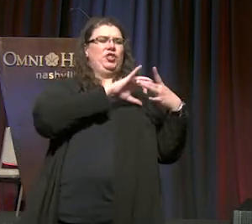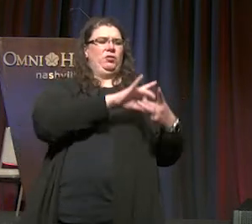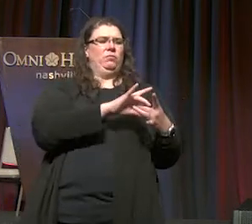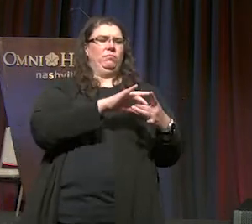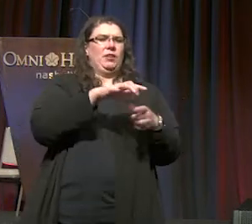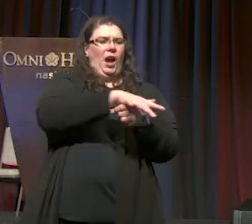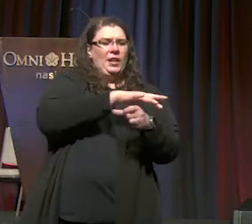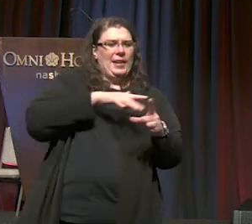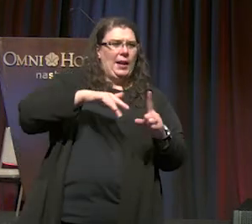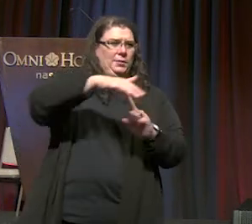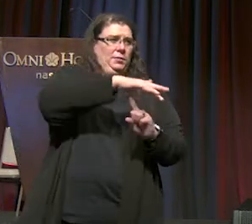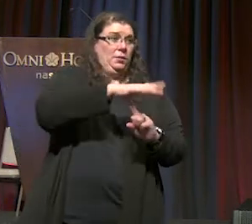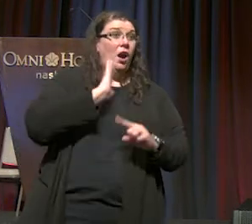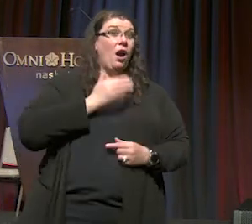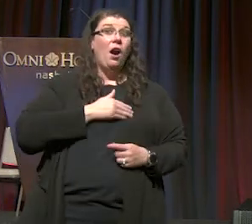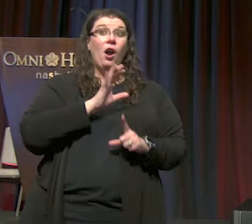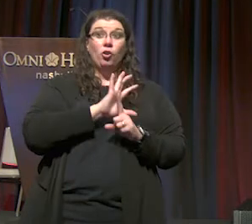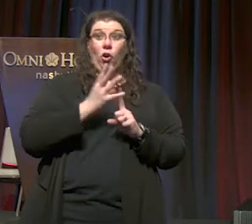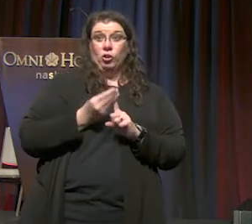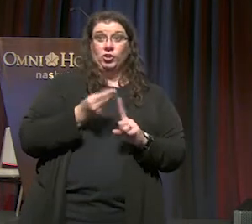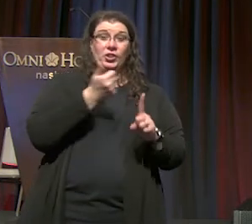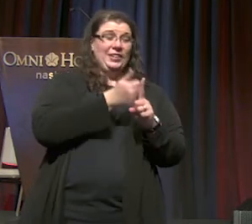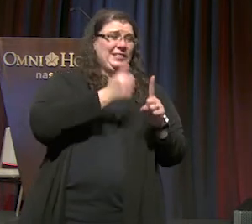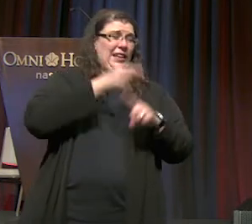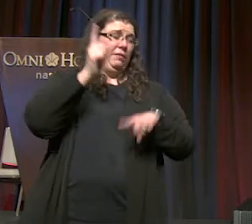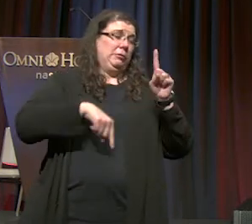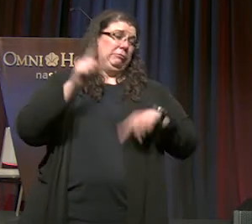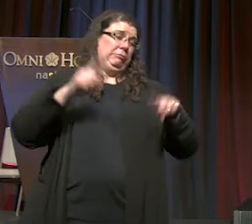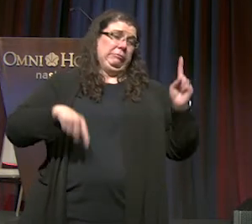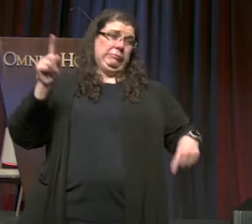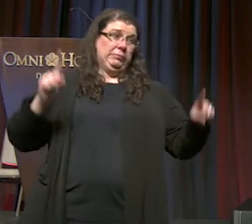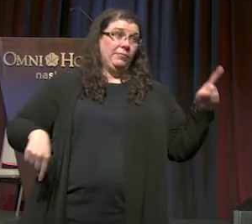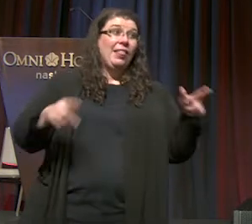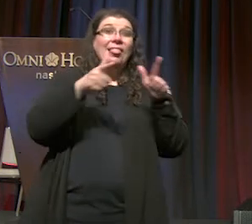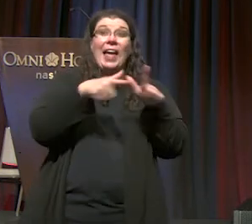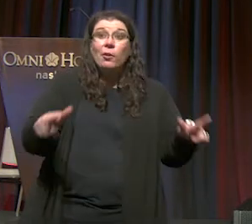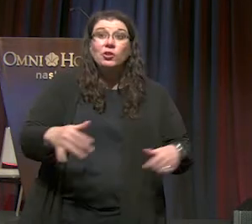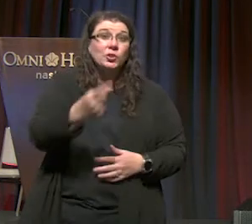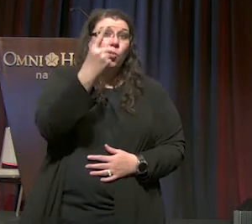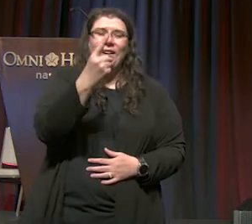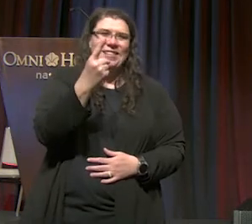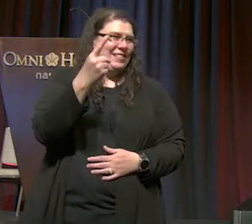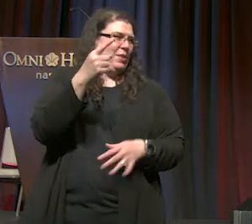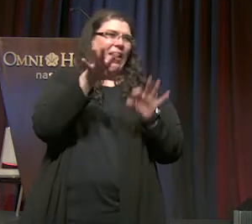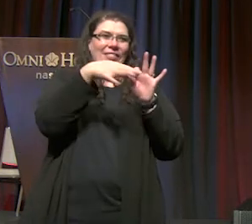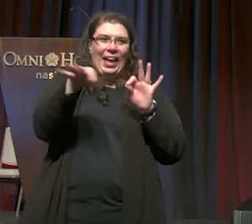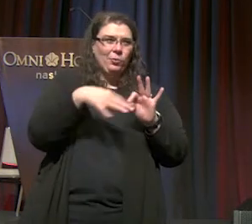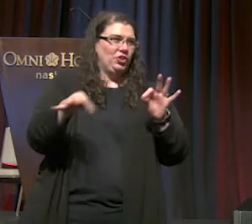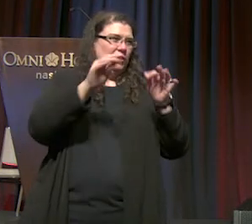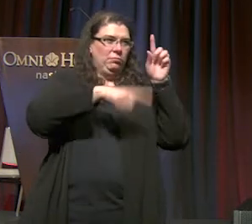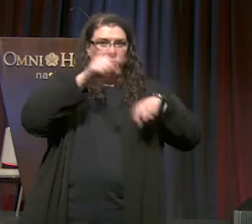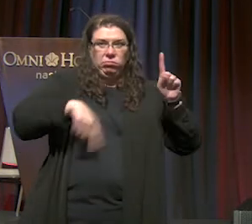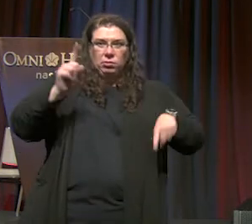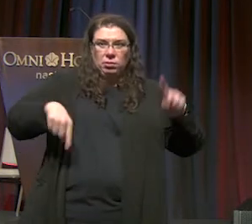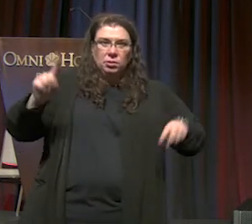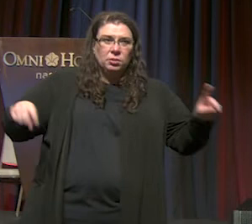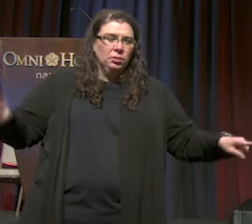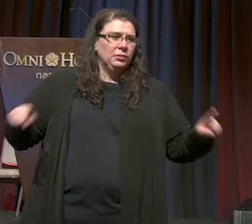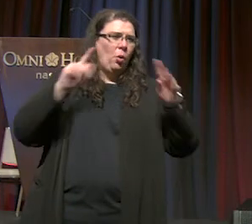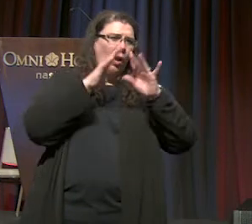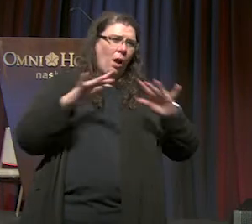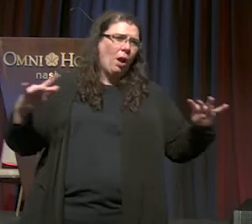have a diverse culture with many languages. We minister in a country of